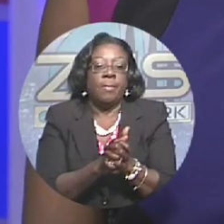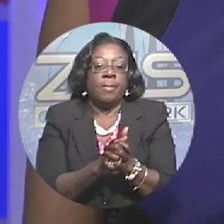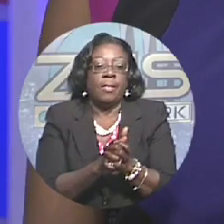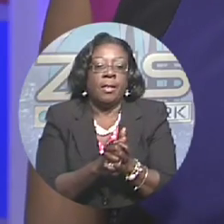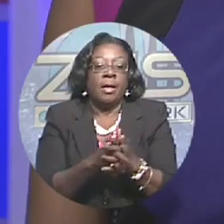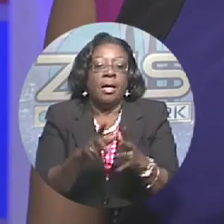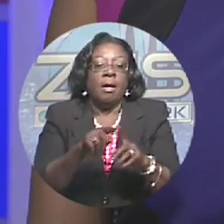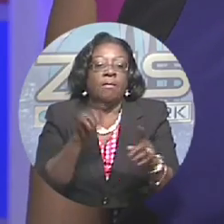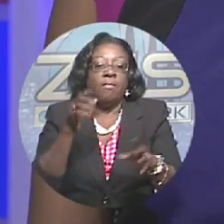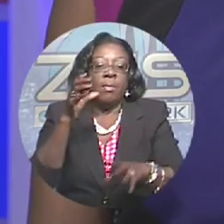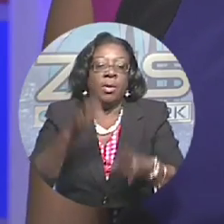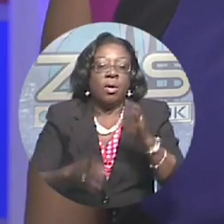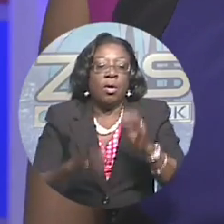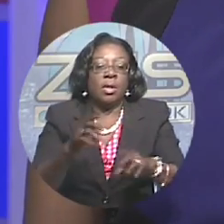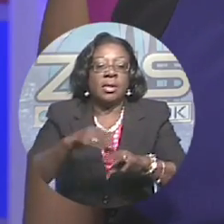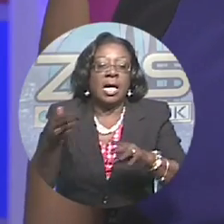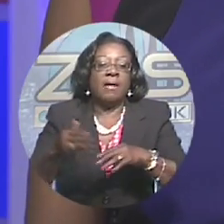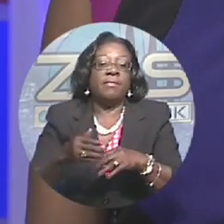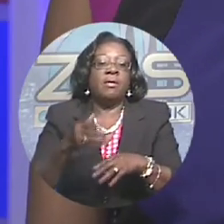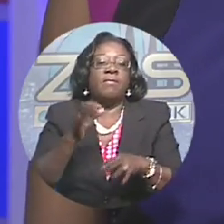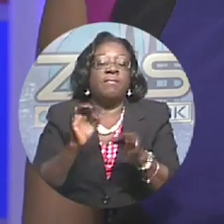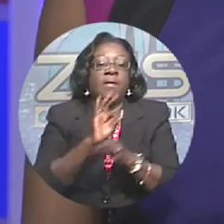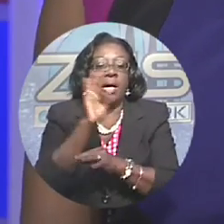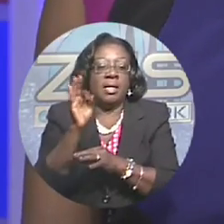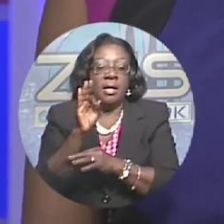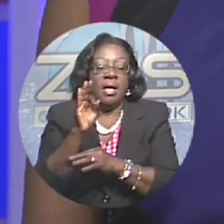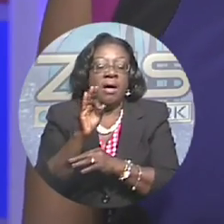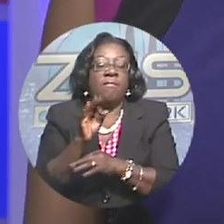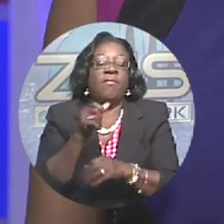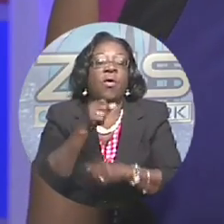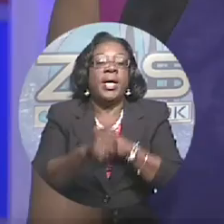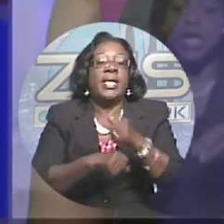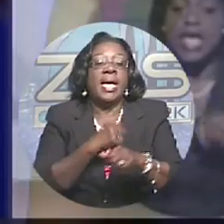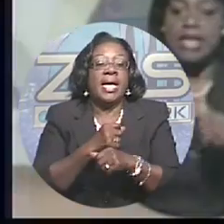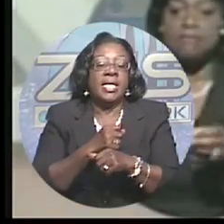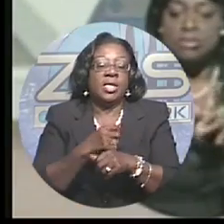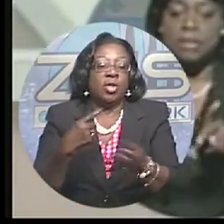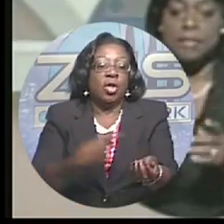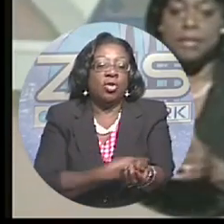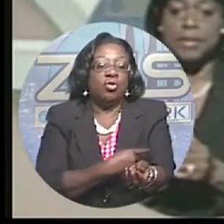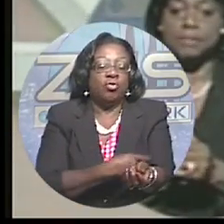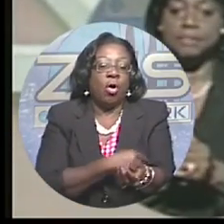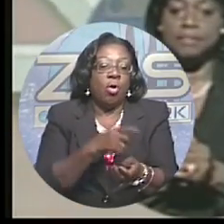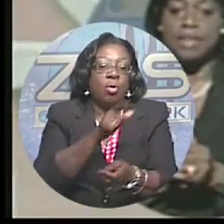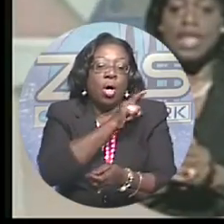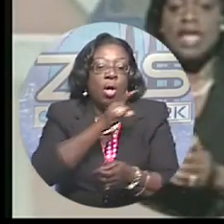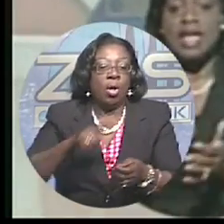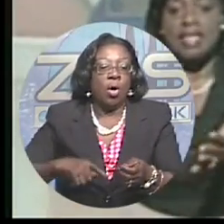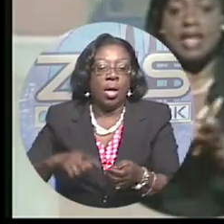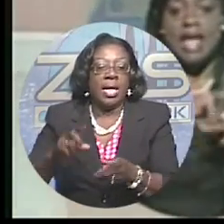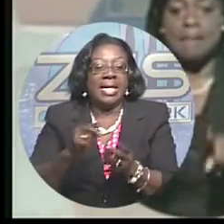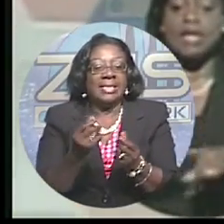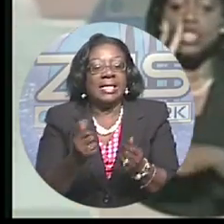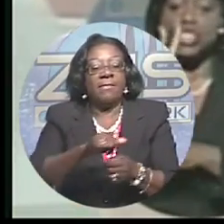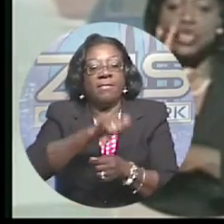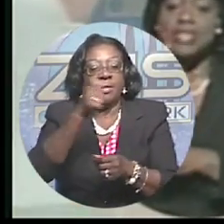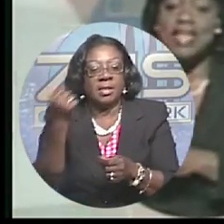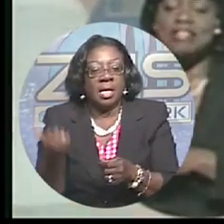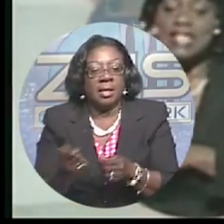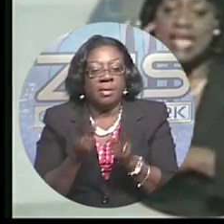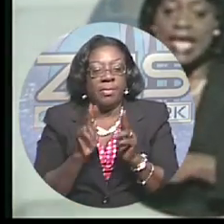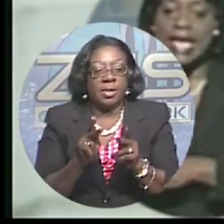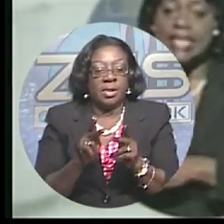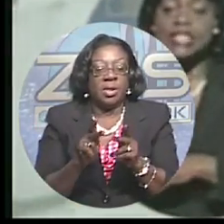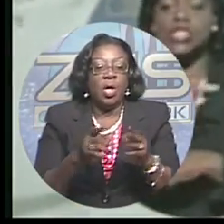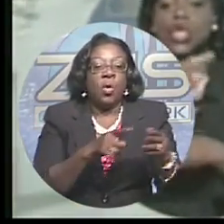From the courts, after fighting extradition for years, alleged drug lord Melvin Maycock Sr. and several of his alleged accomplices will be